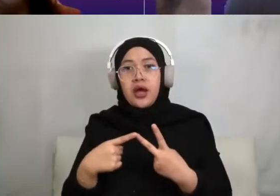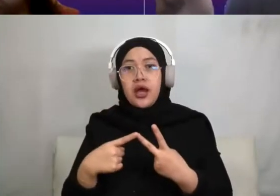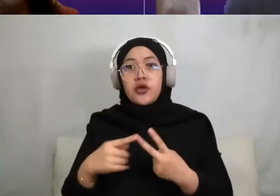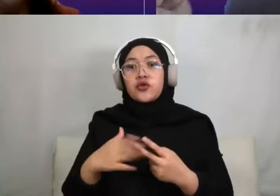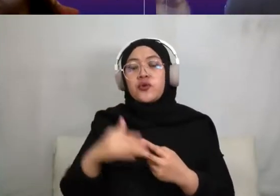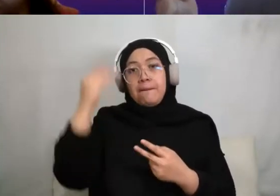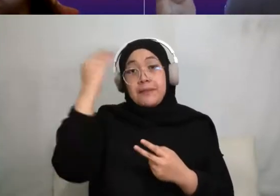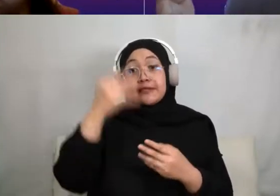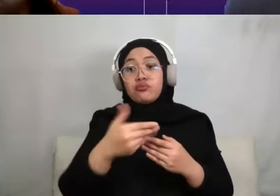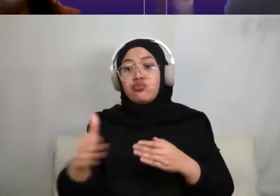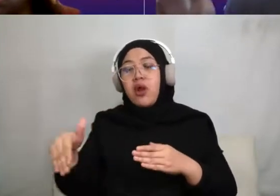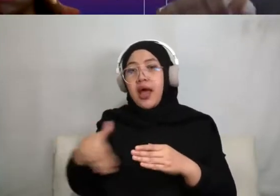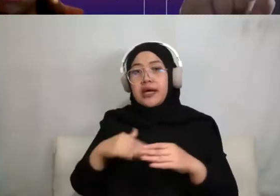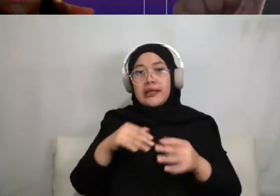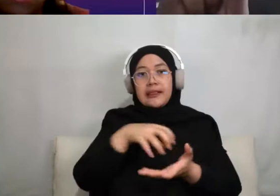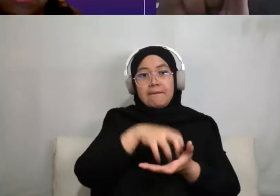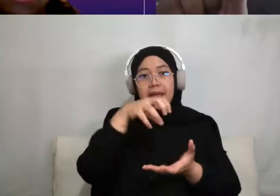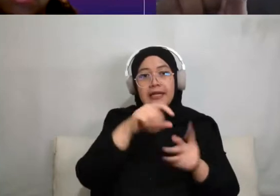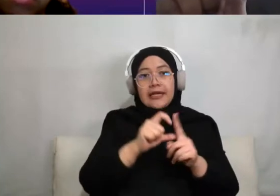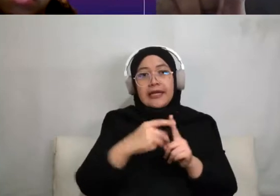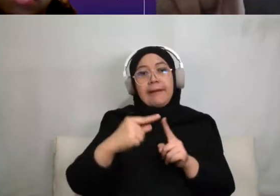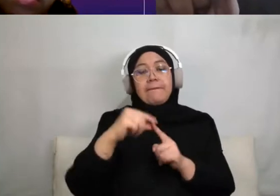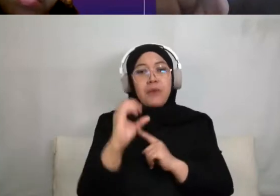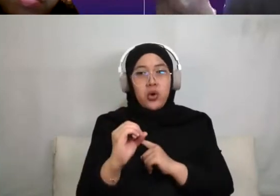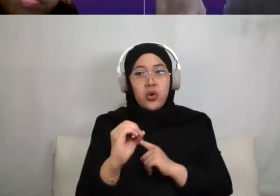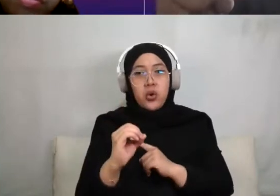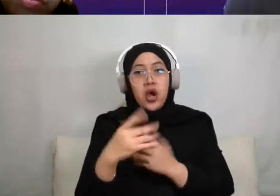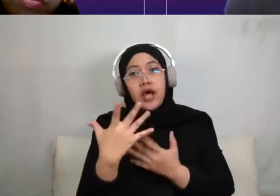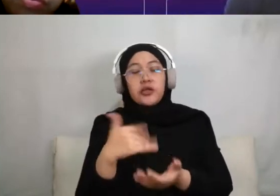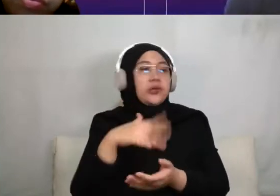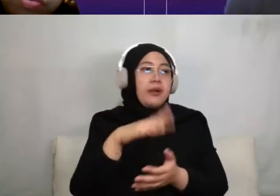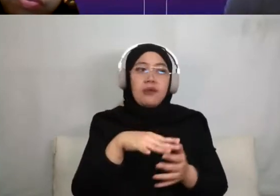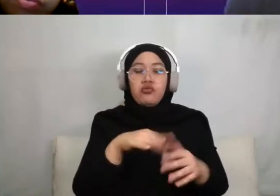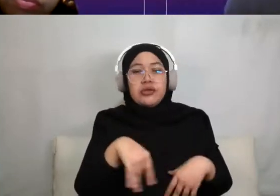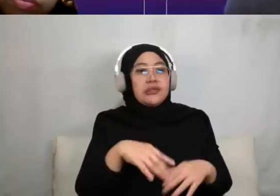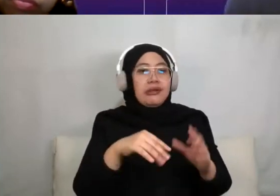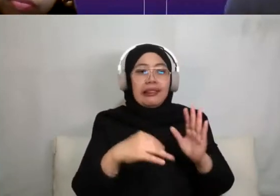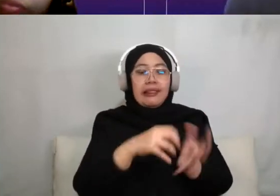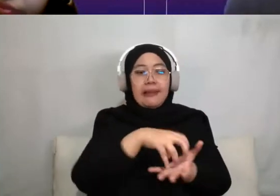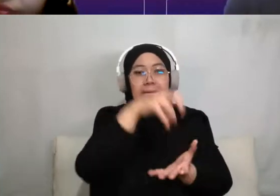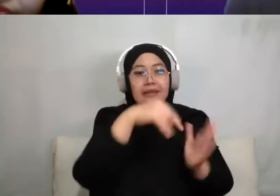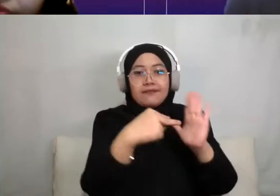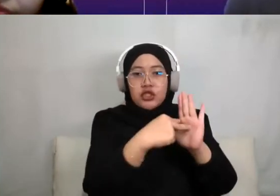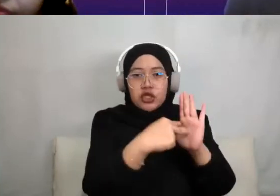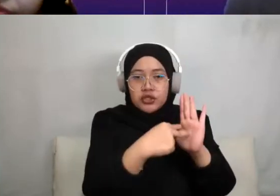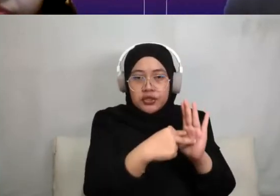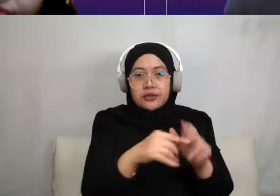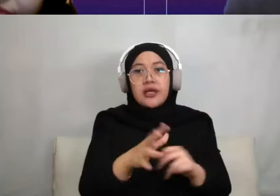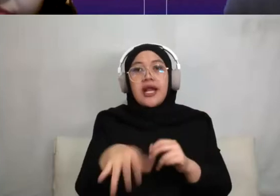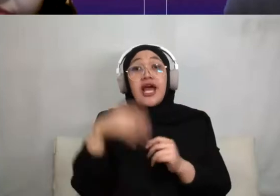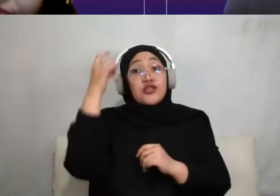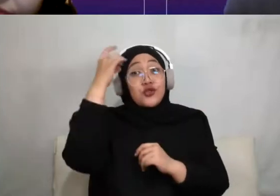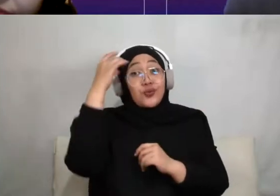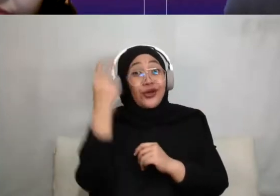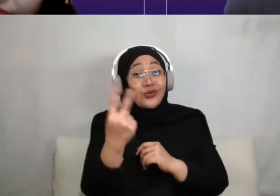the terminal end point at point B. There, the second driver will come and take the charge of the bus. Now, when